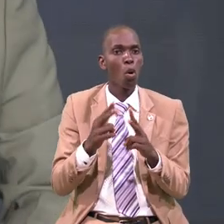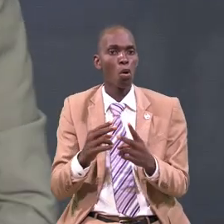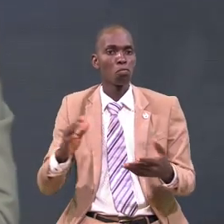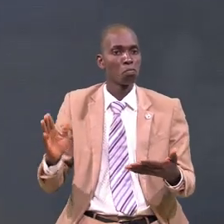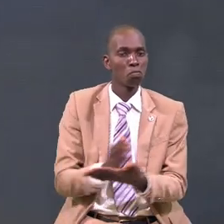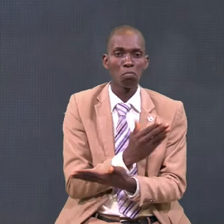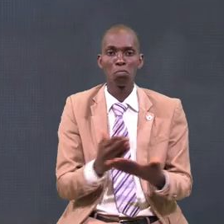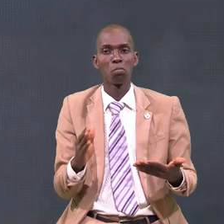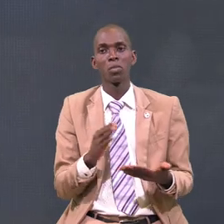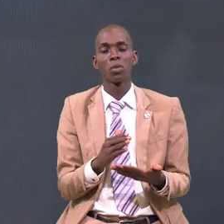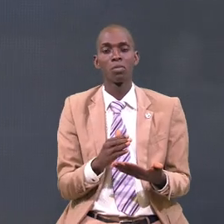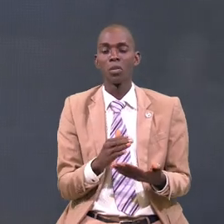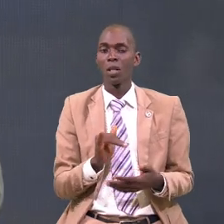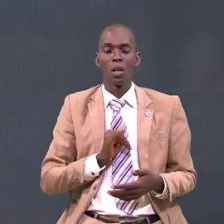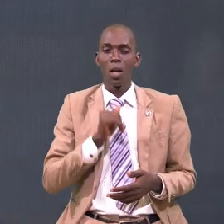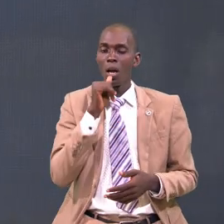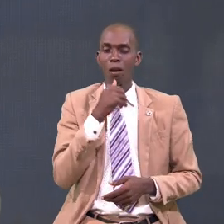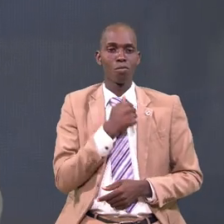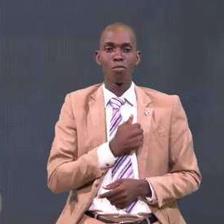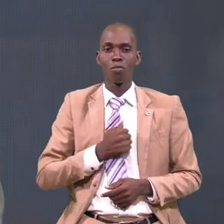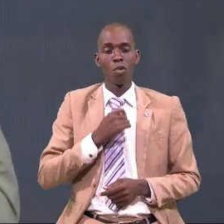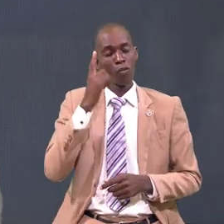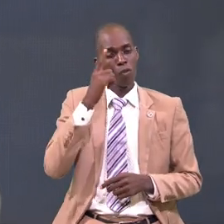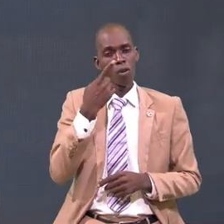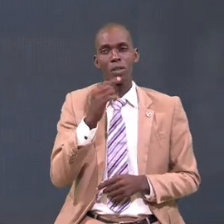I pity those preachers.